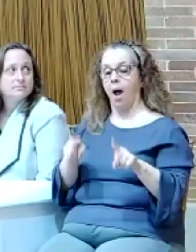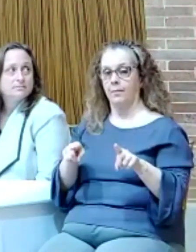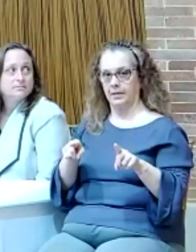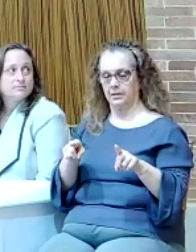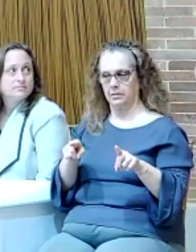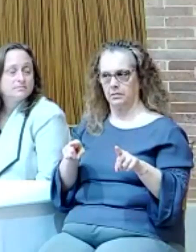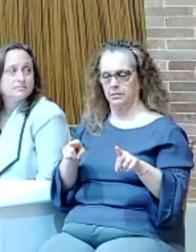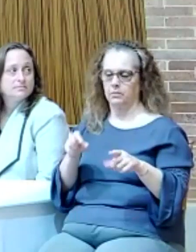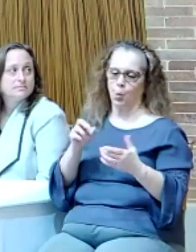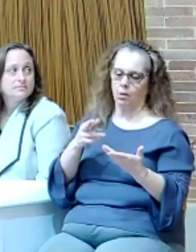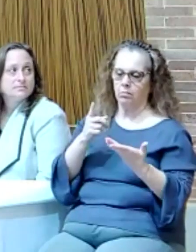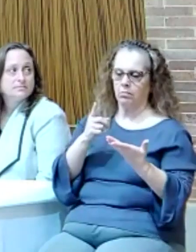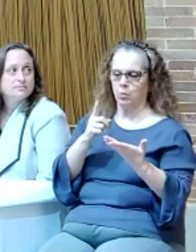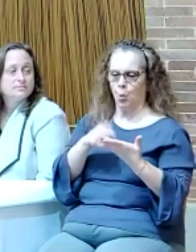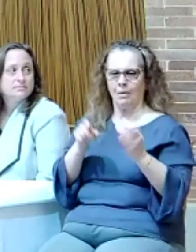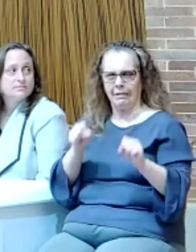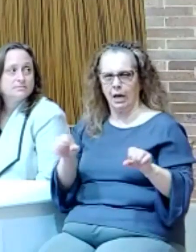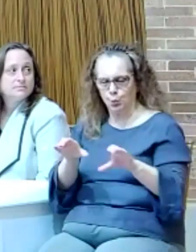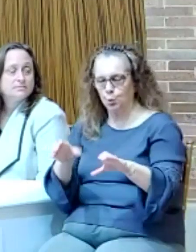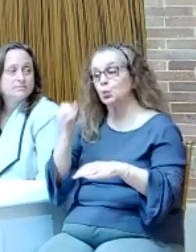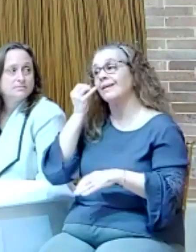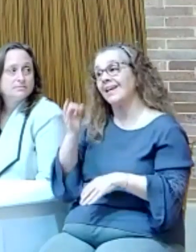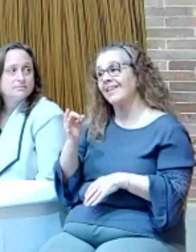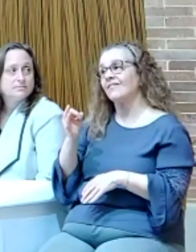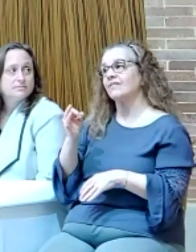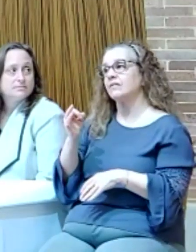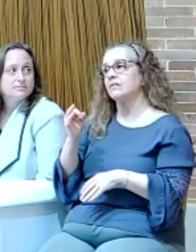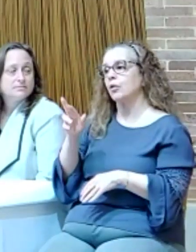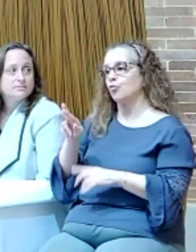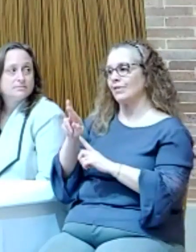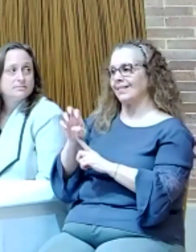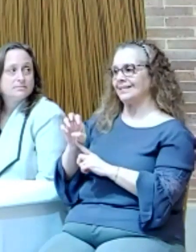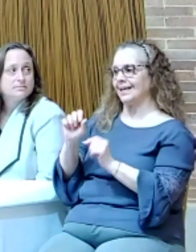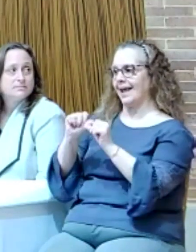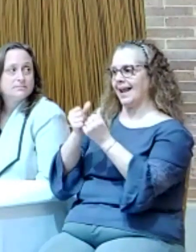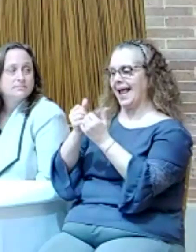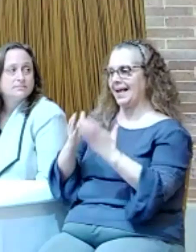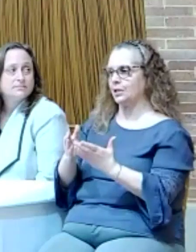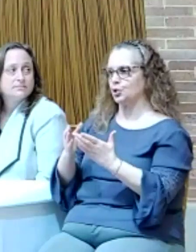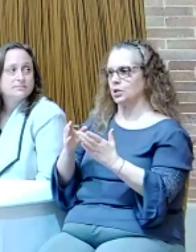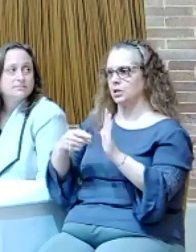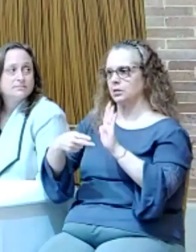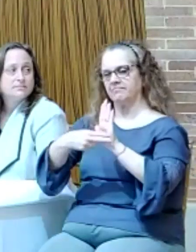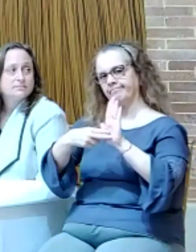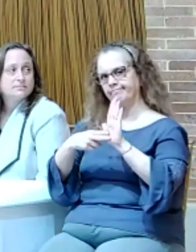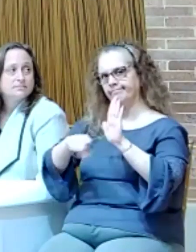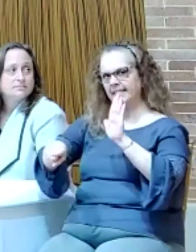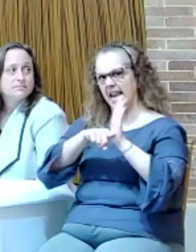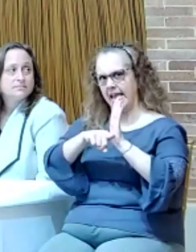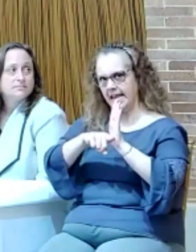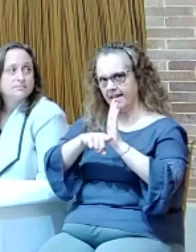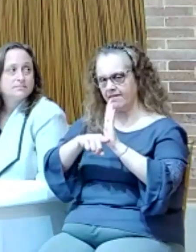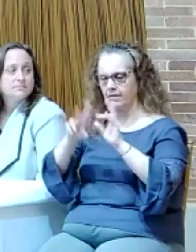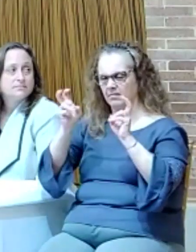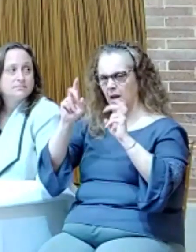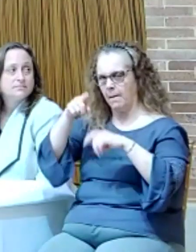or what can be done if the real estate agent gets blacklisted for advocating